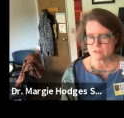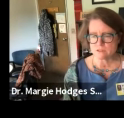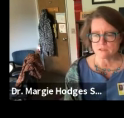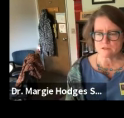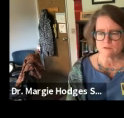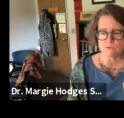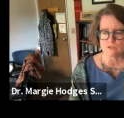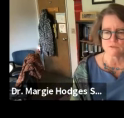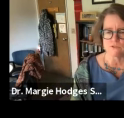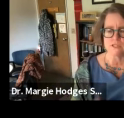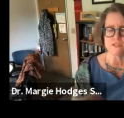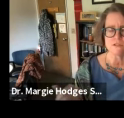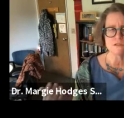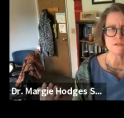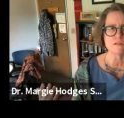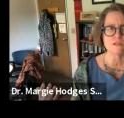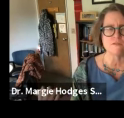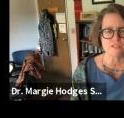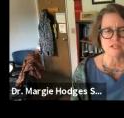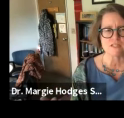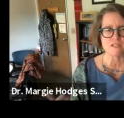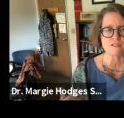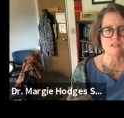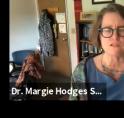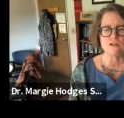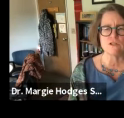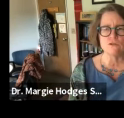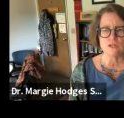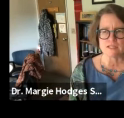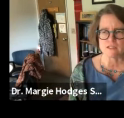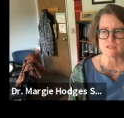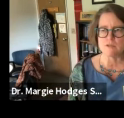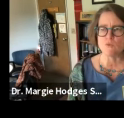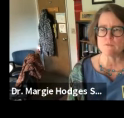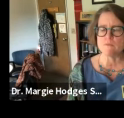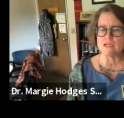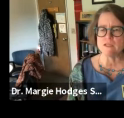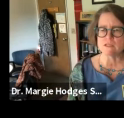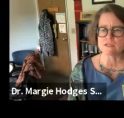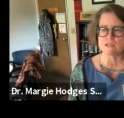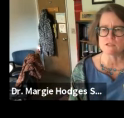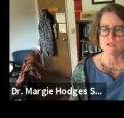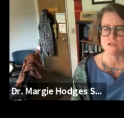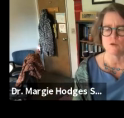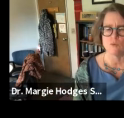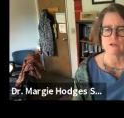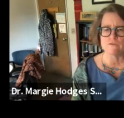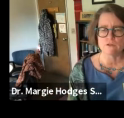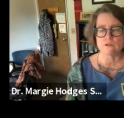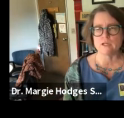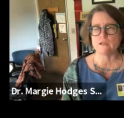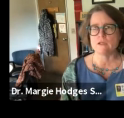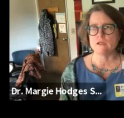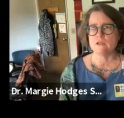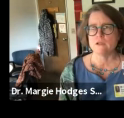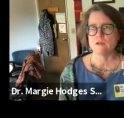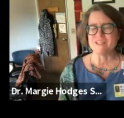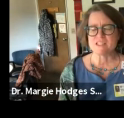want to really emphasize that these aren't new lessons. I mean, what made this such a wonderful